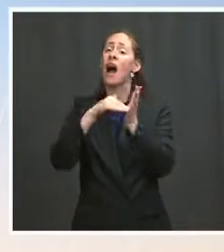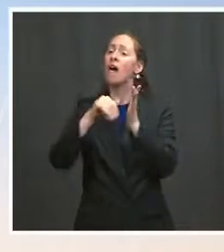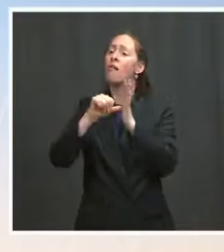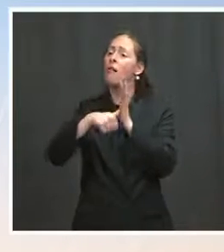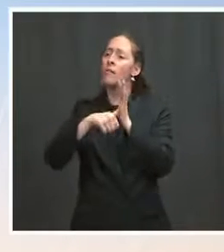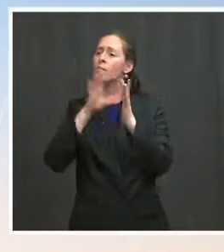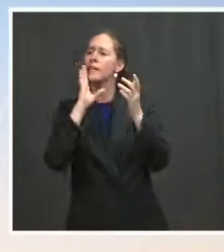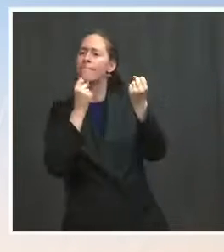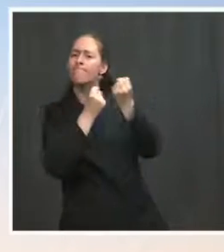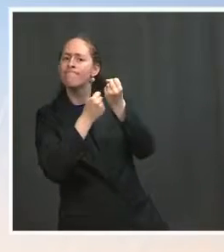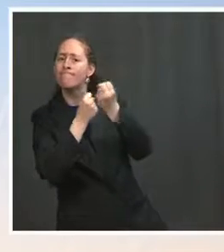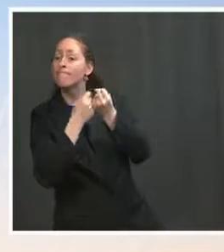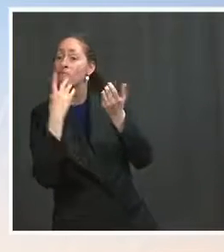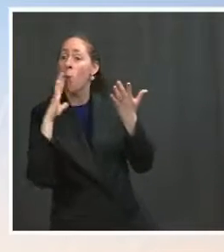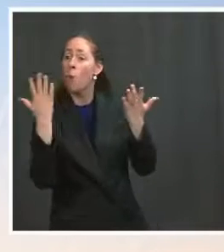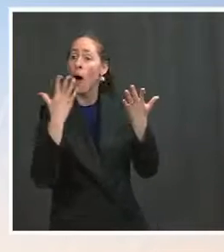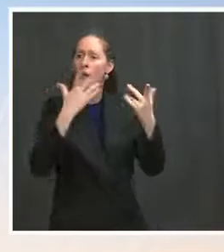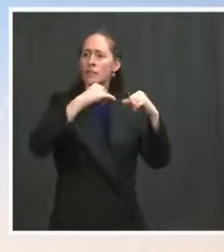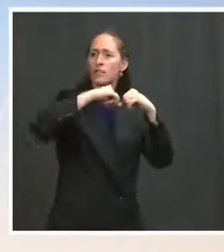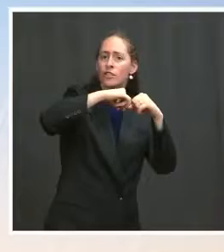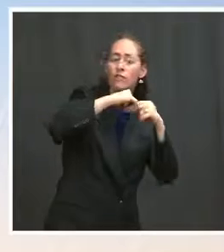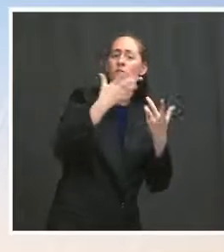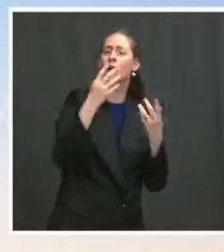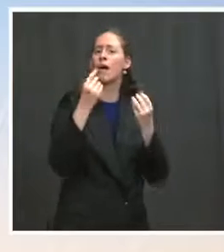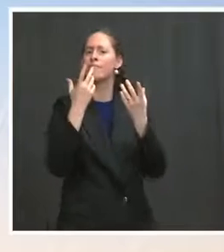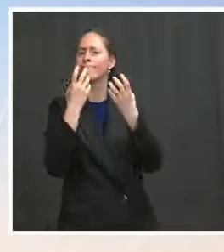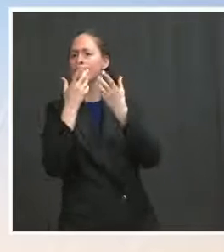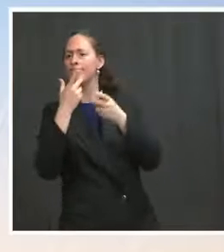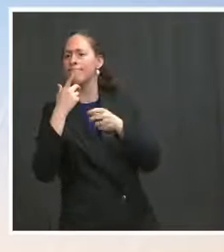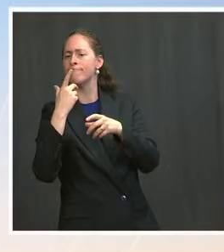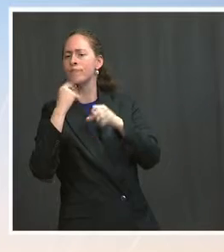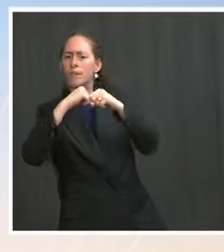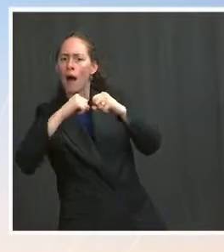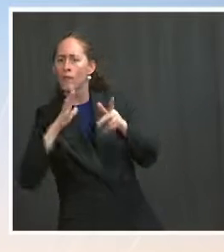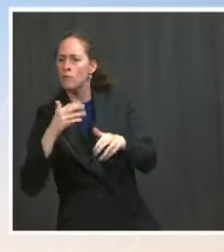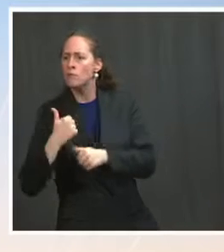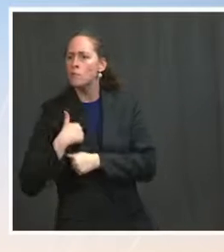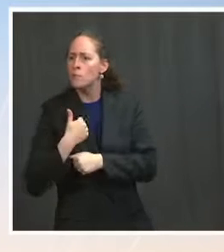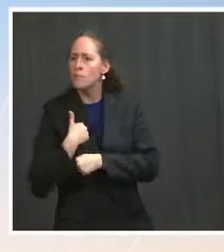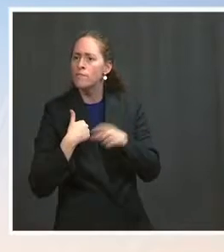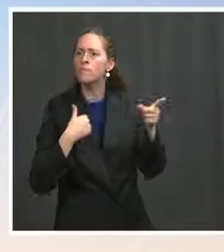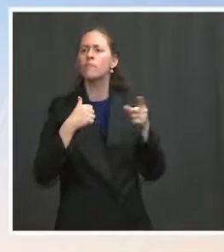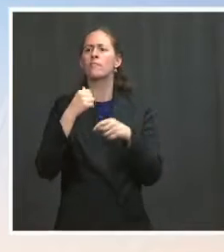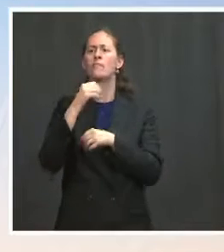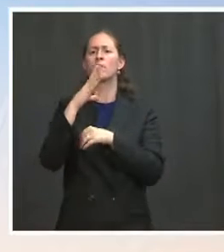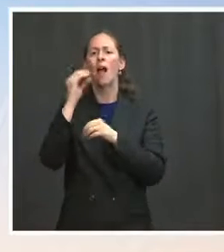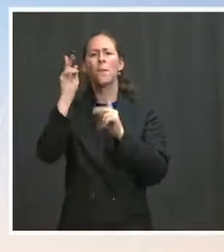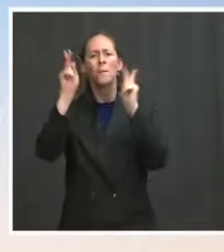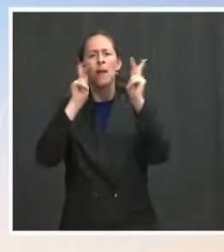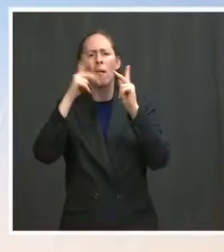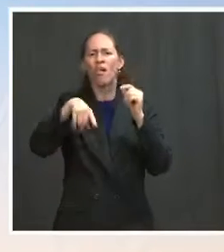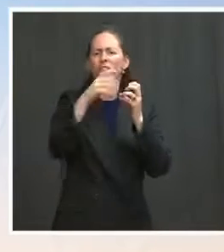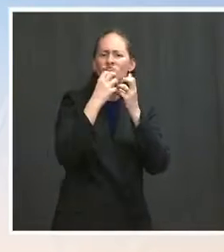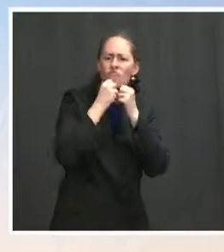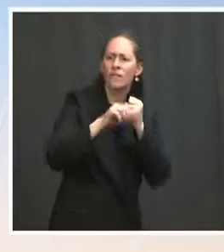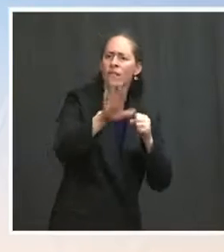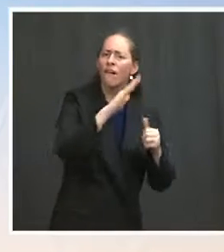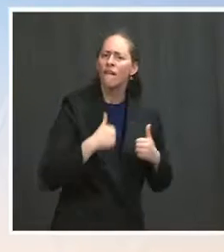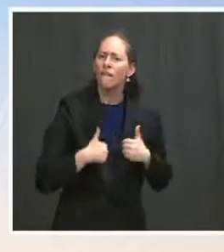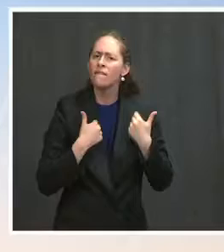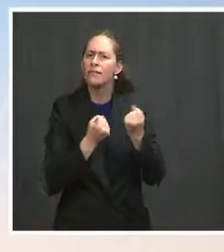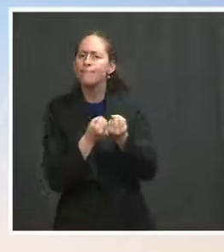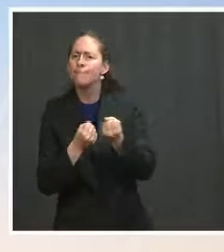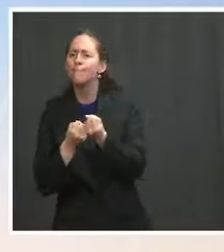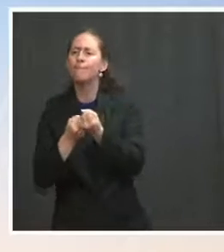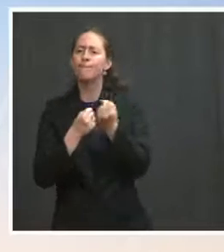Afghan National Defense and Security Forces, development and humanitarian assistance to support the Afghan people, and diplomatic engagement in support